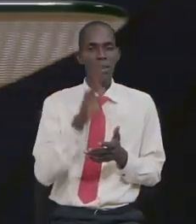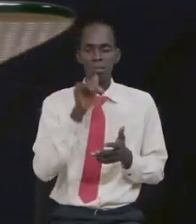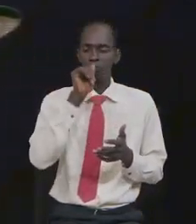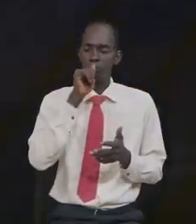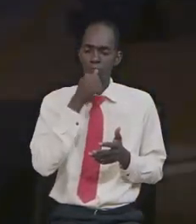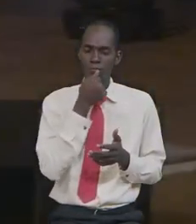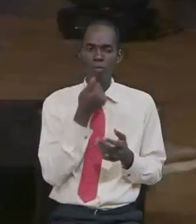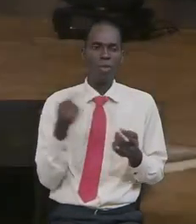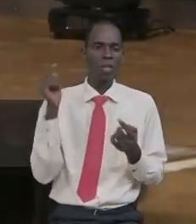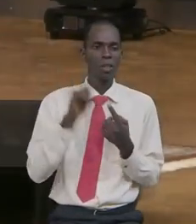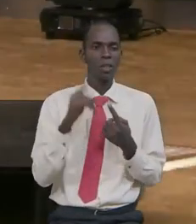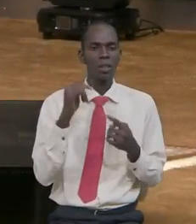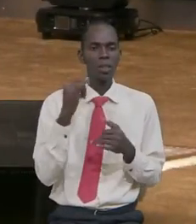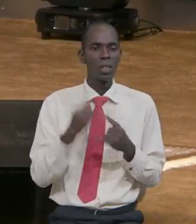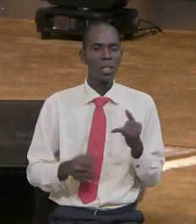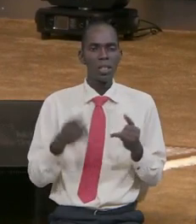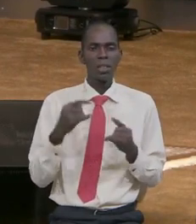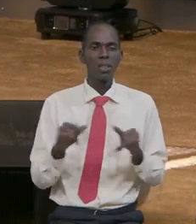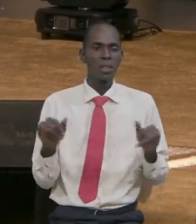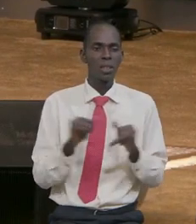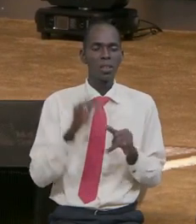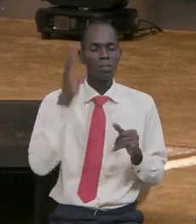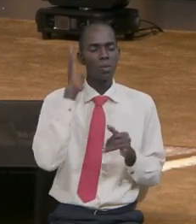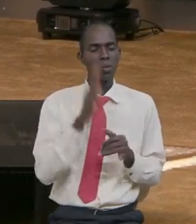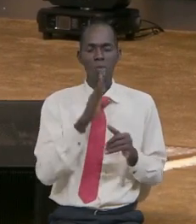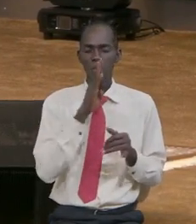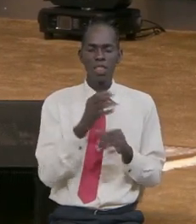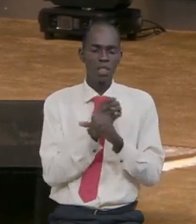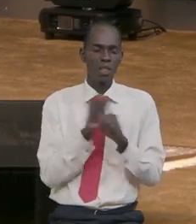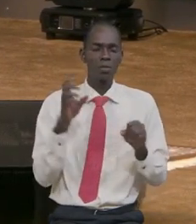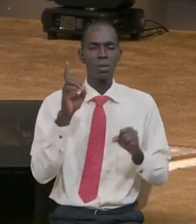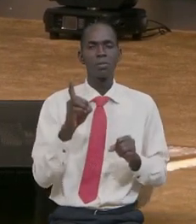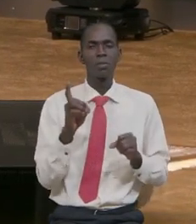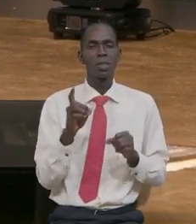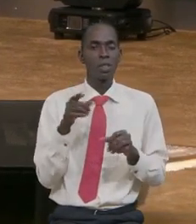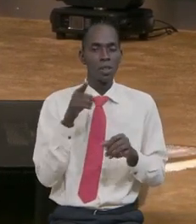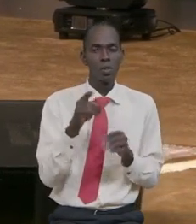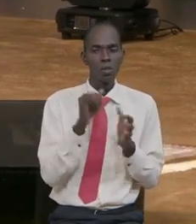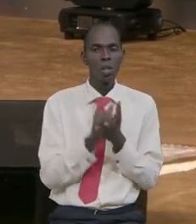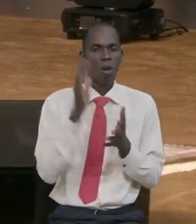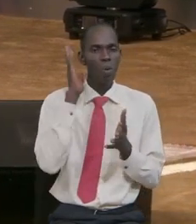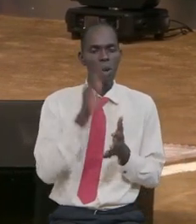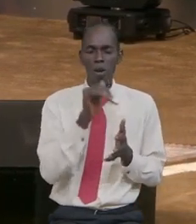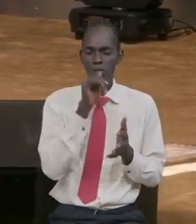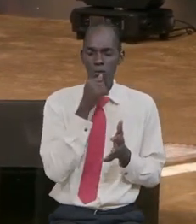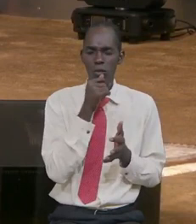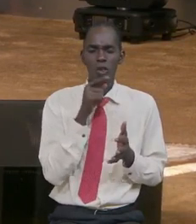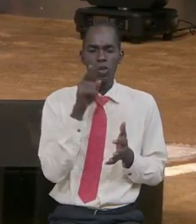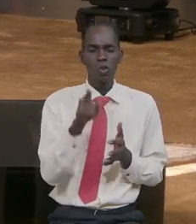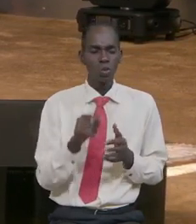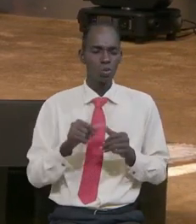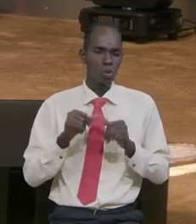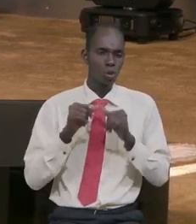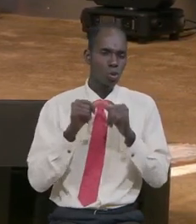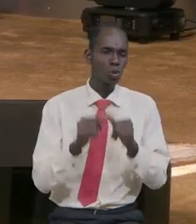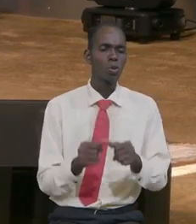the end, the same shall be saved. He that shall endure. You keep on